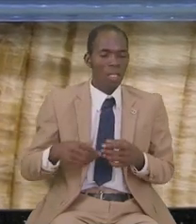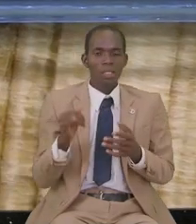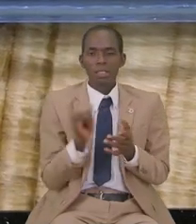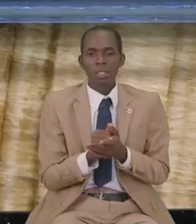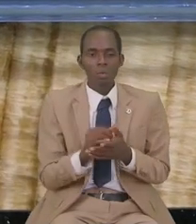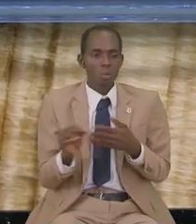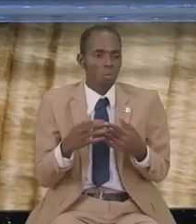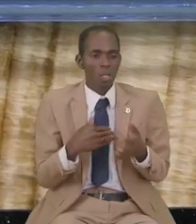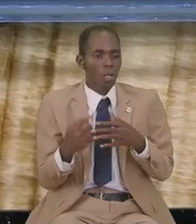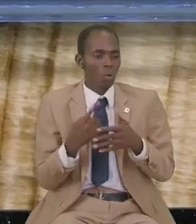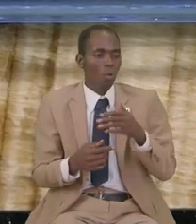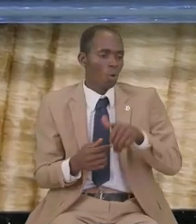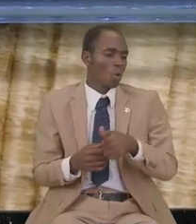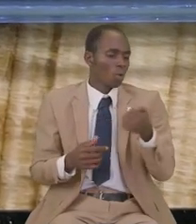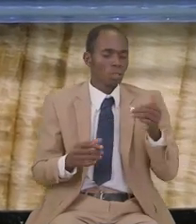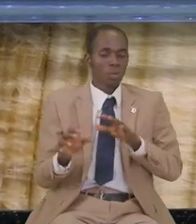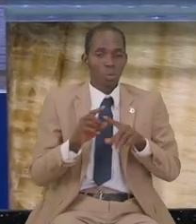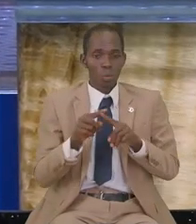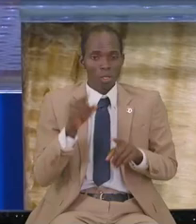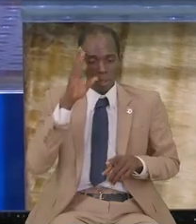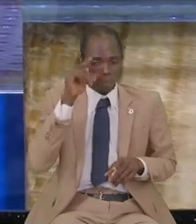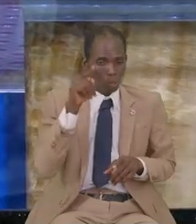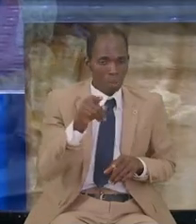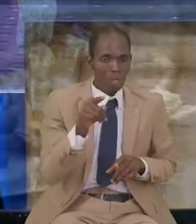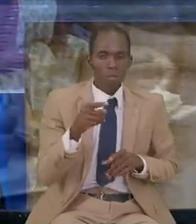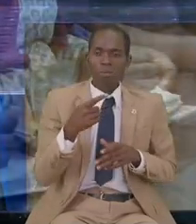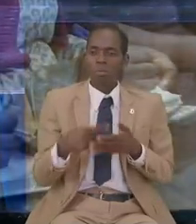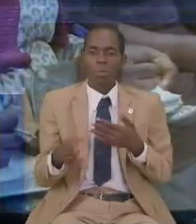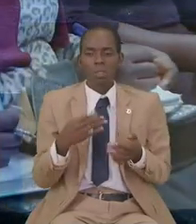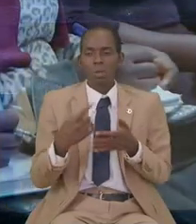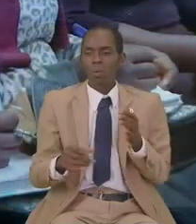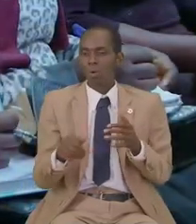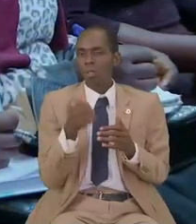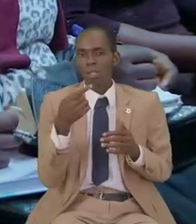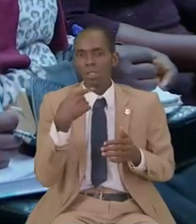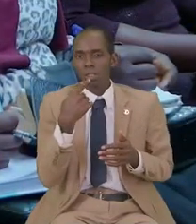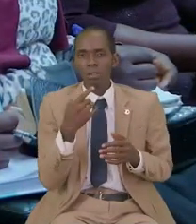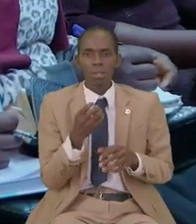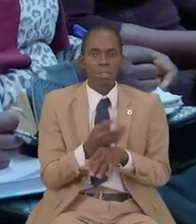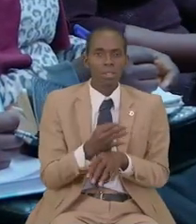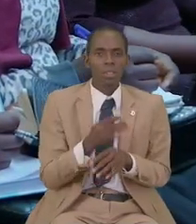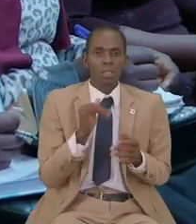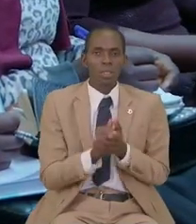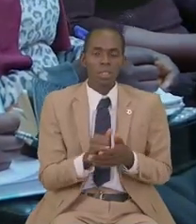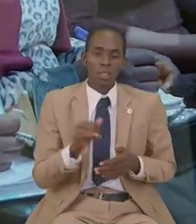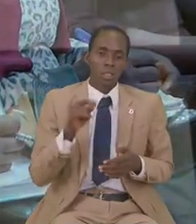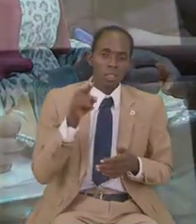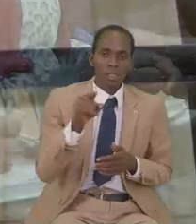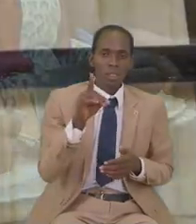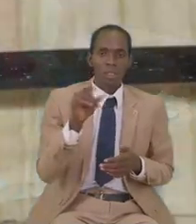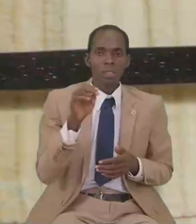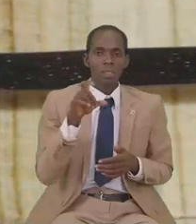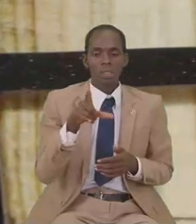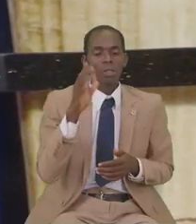he, whatever others say, that he, whatever others counsel, that he would not defile himself with